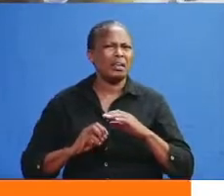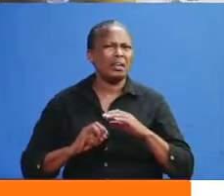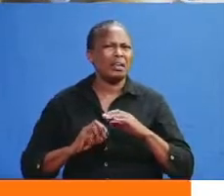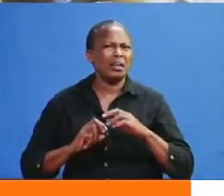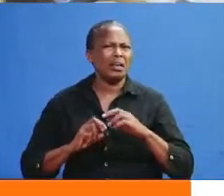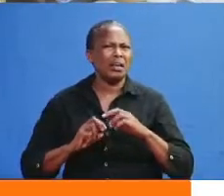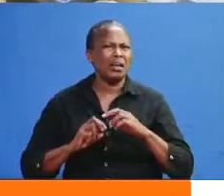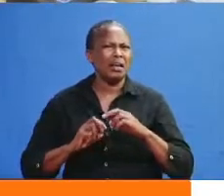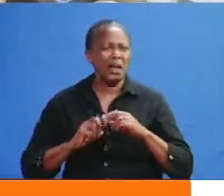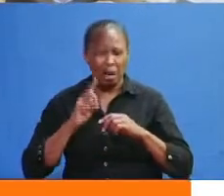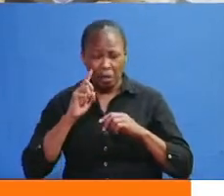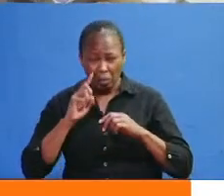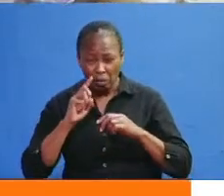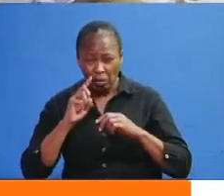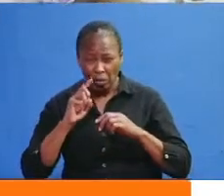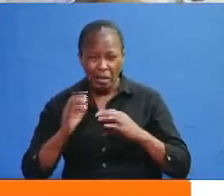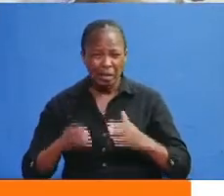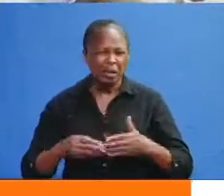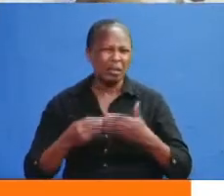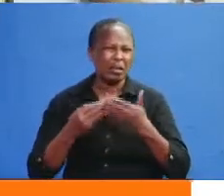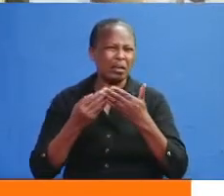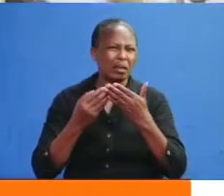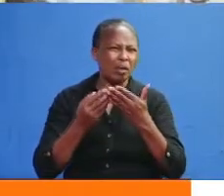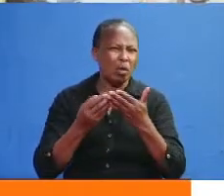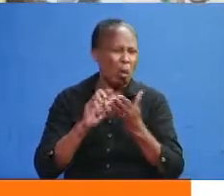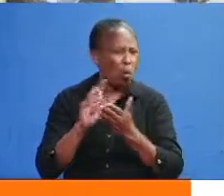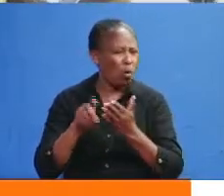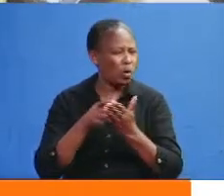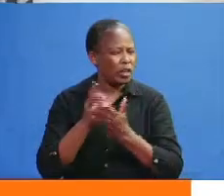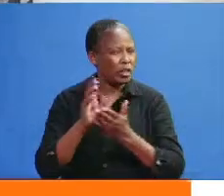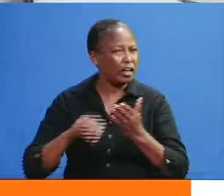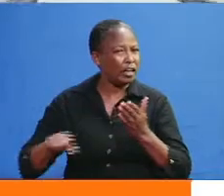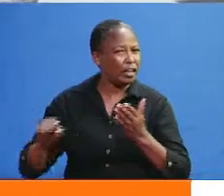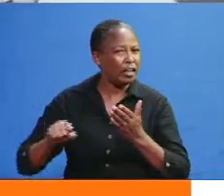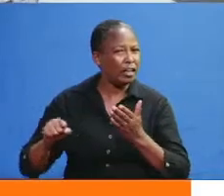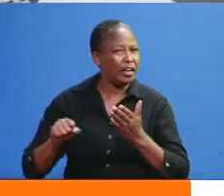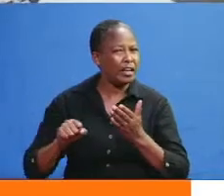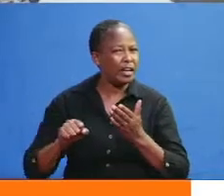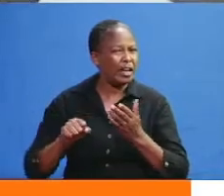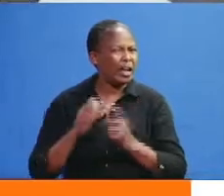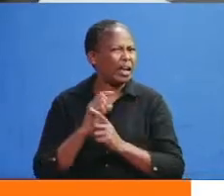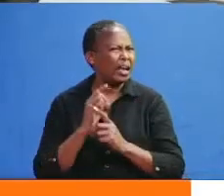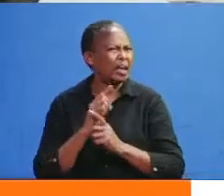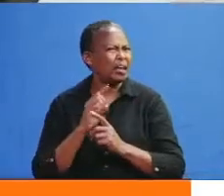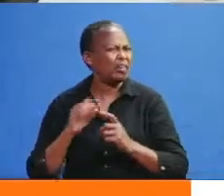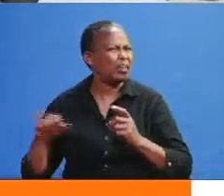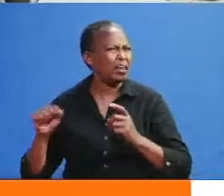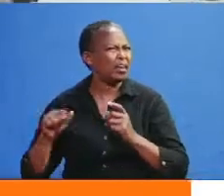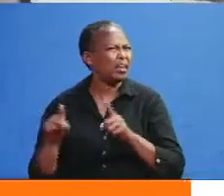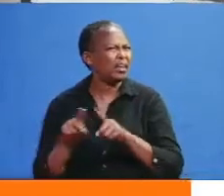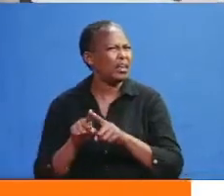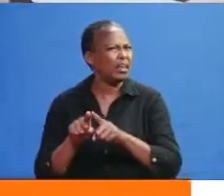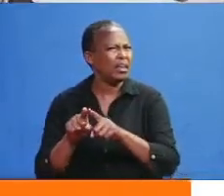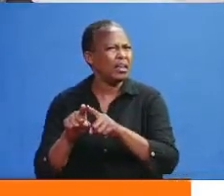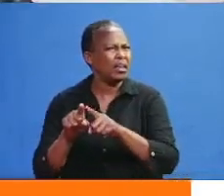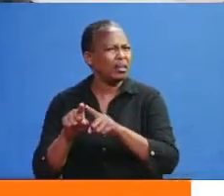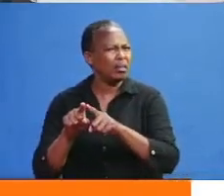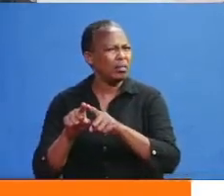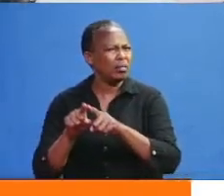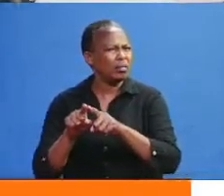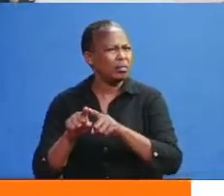of the main suppliers of the brews in the area, among other regions, and has been evading police dragnet for